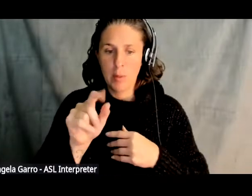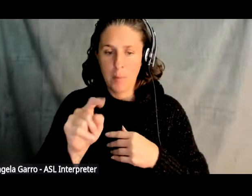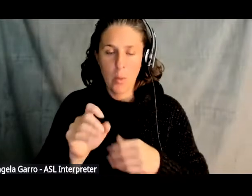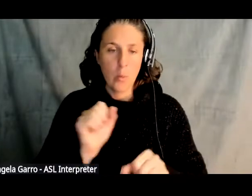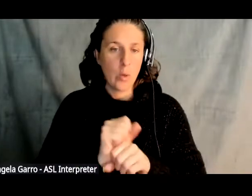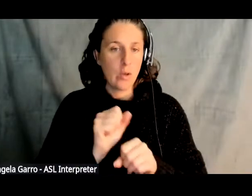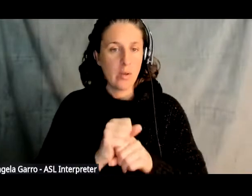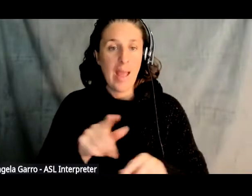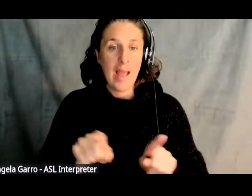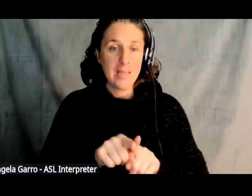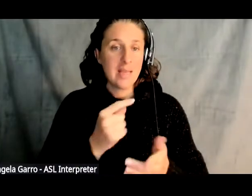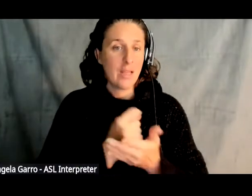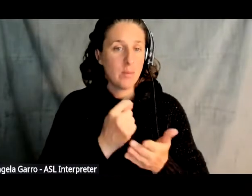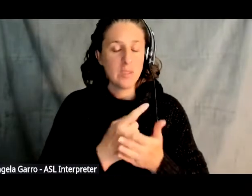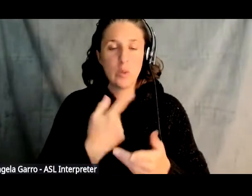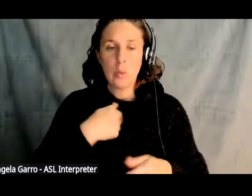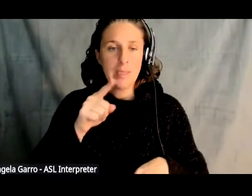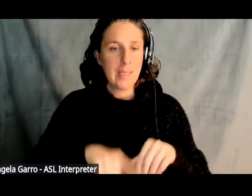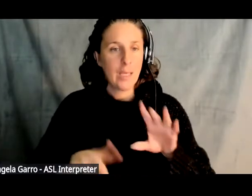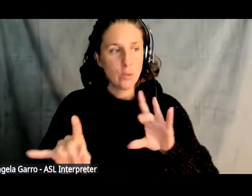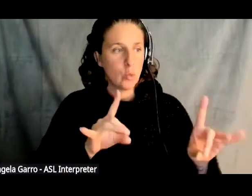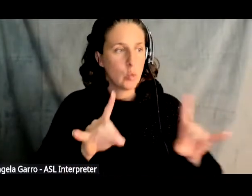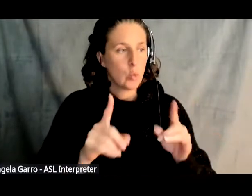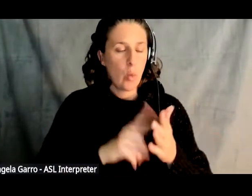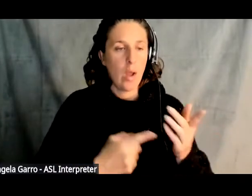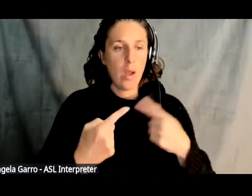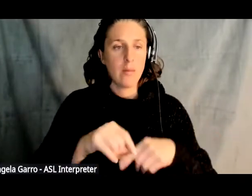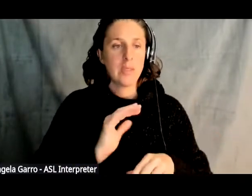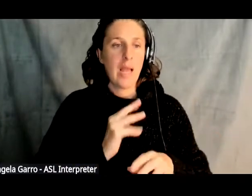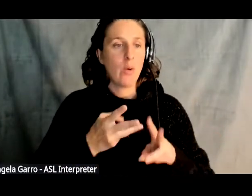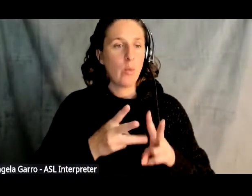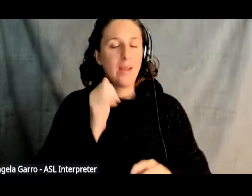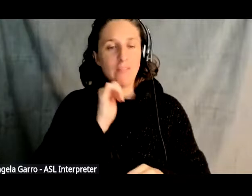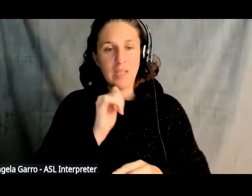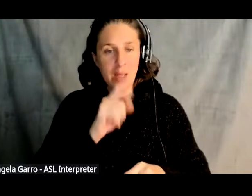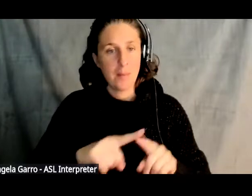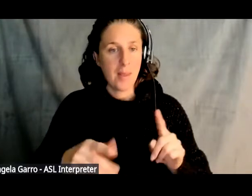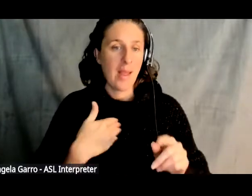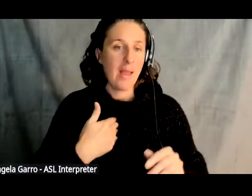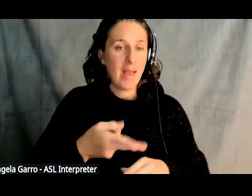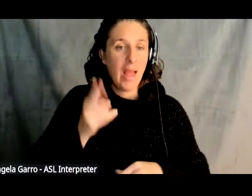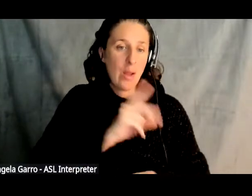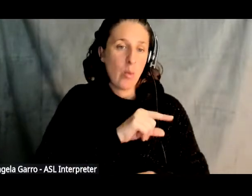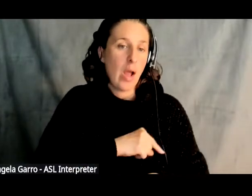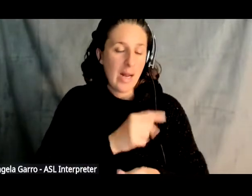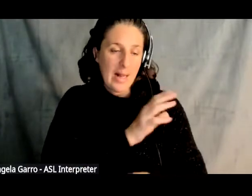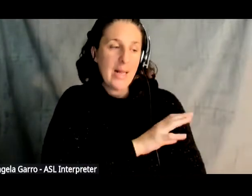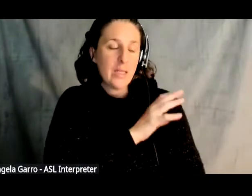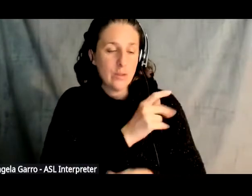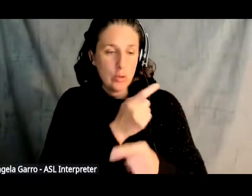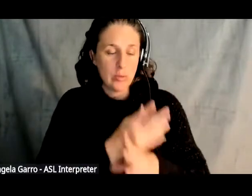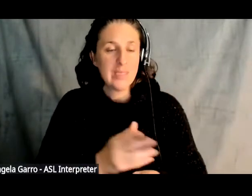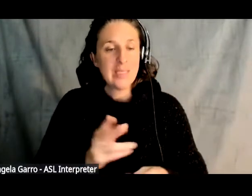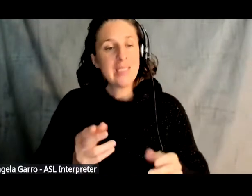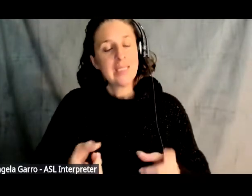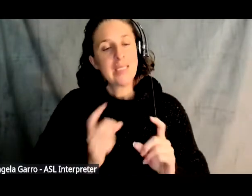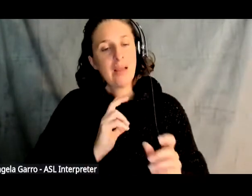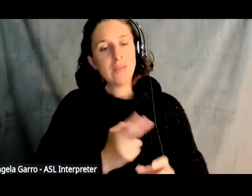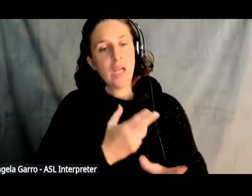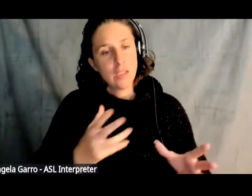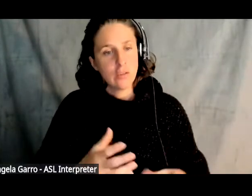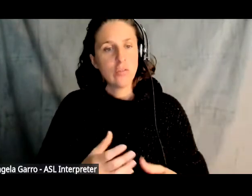don't get to choose what comes our way every day, but having high-quality clinical supervision gives us the courage to face that